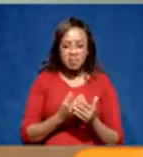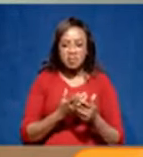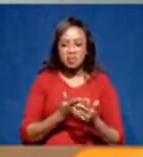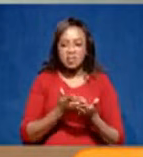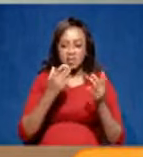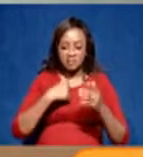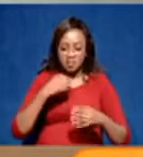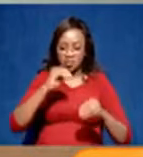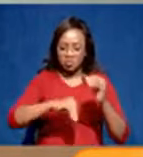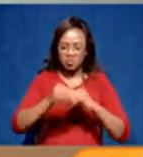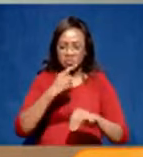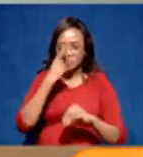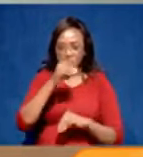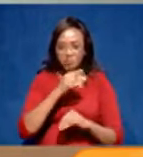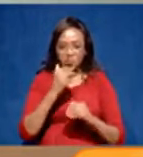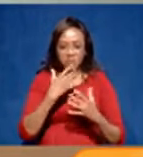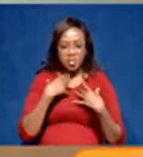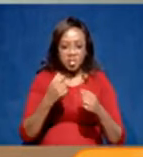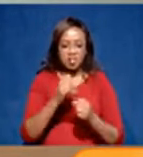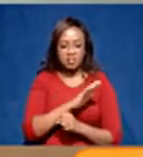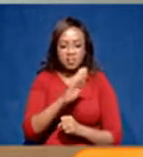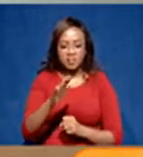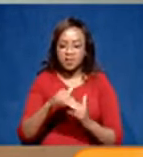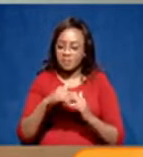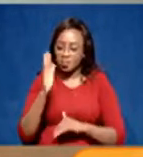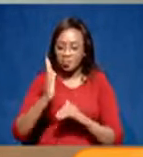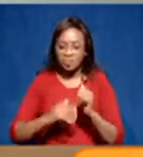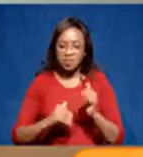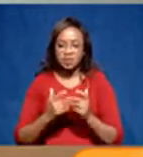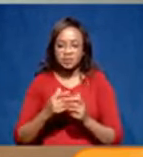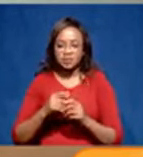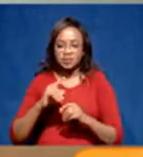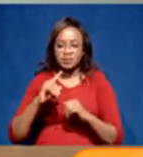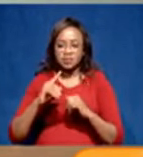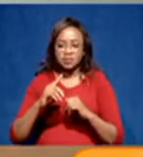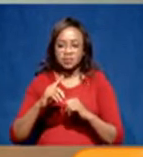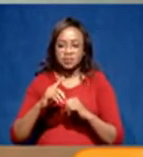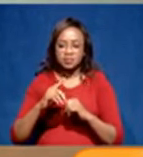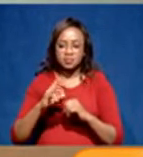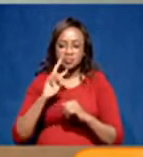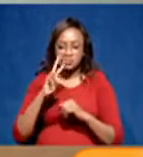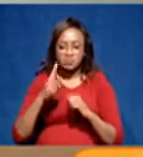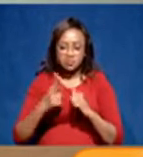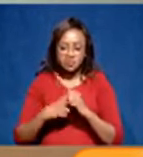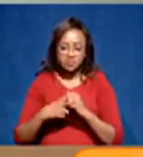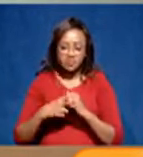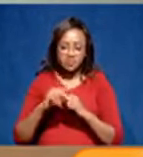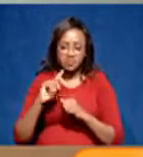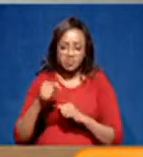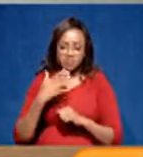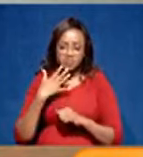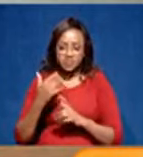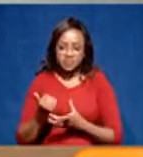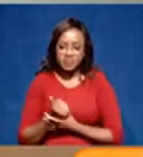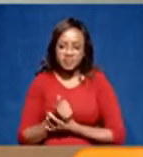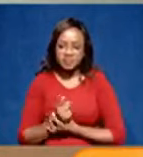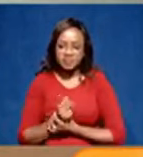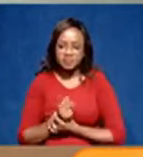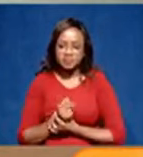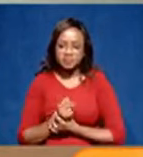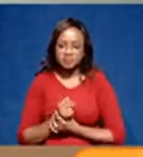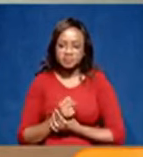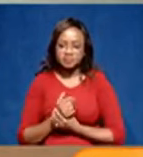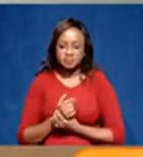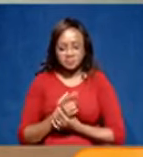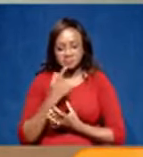had to contribute to their healthcare is much more than 27,500 that we are going to ask from them. So there are people who will say, okay, fine, so long as you